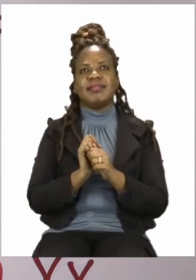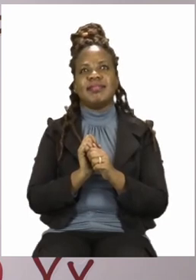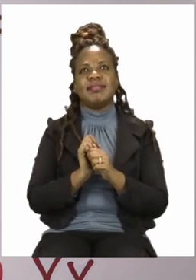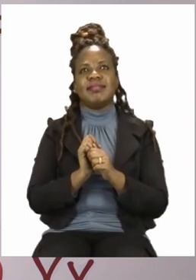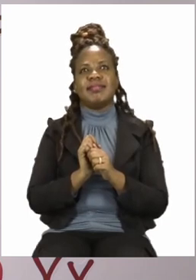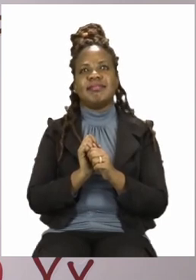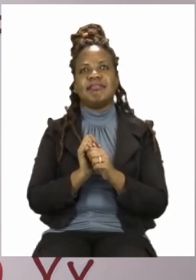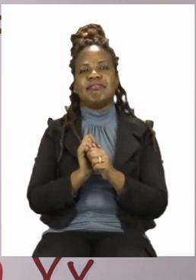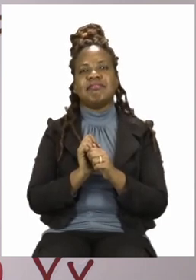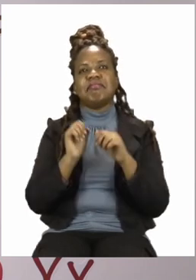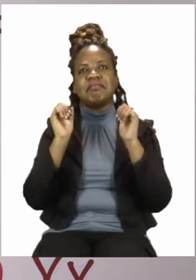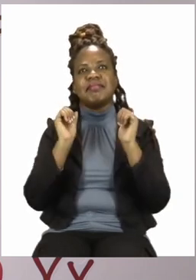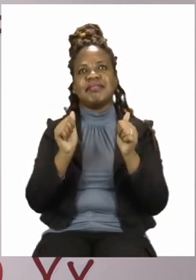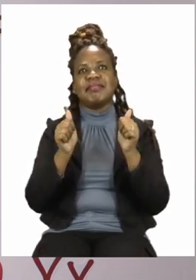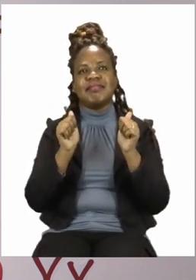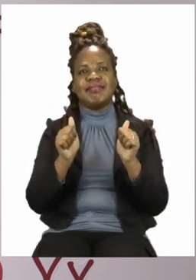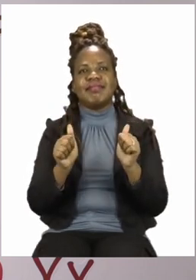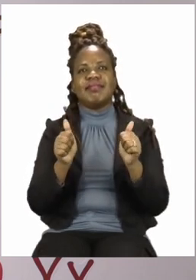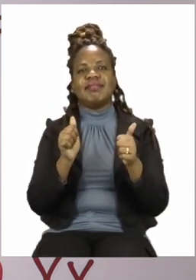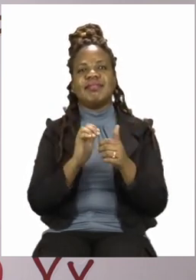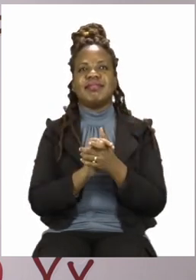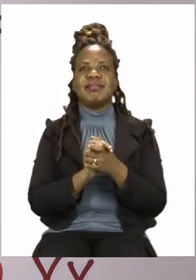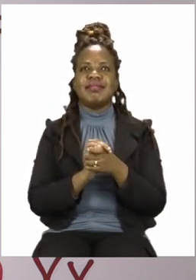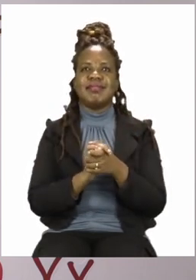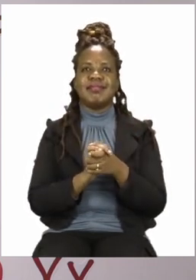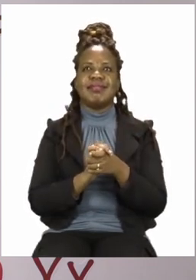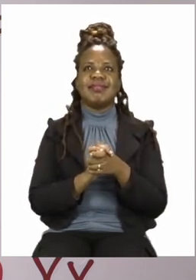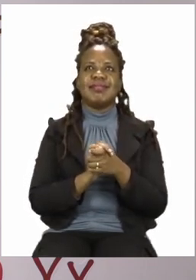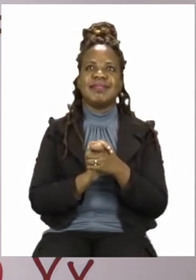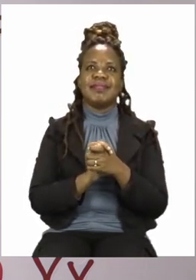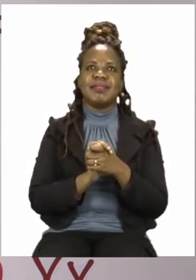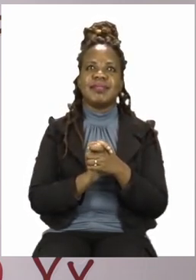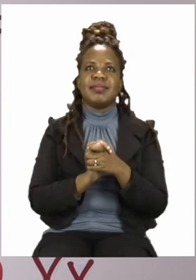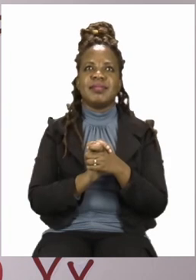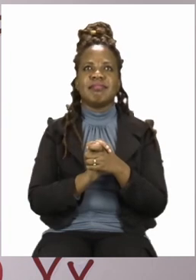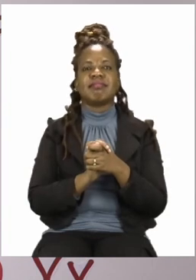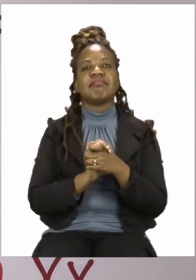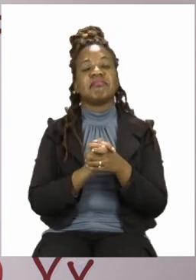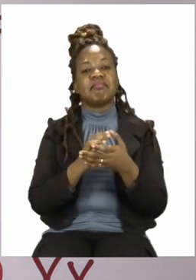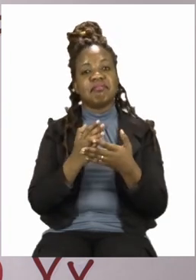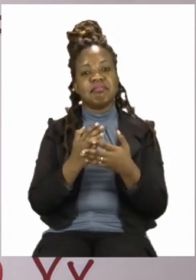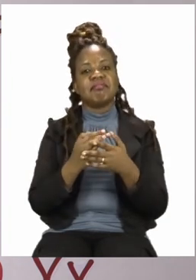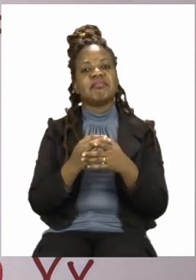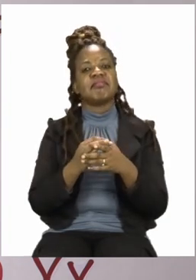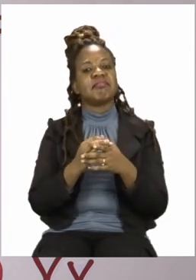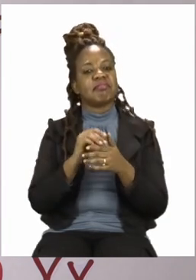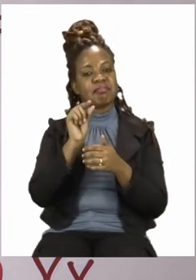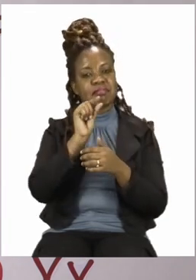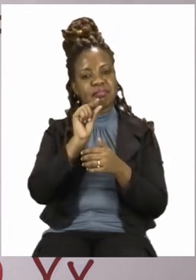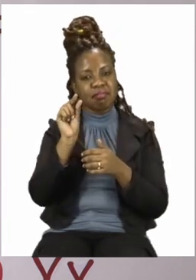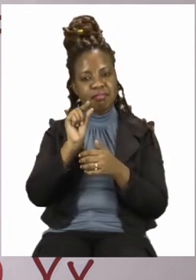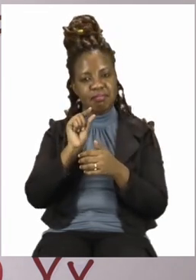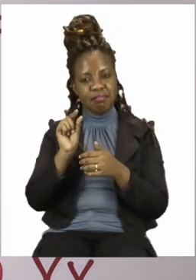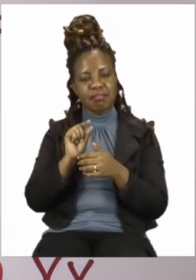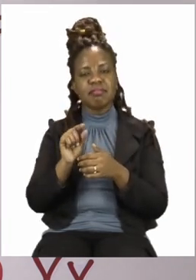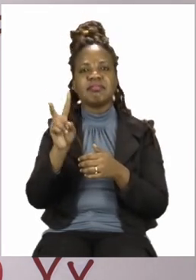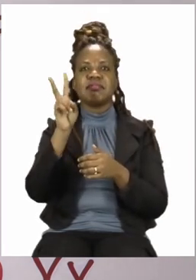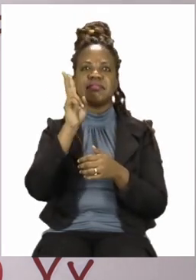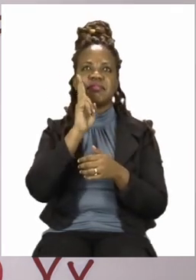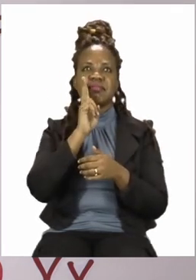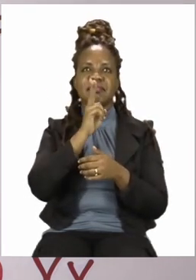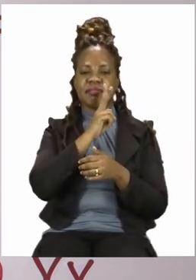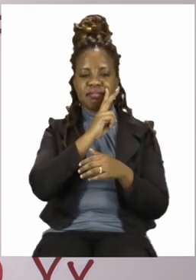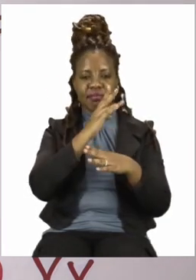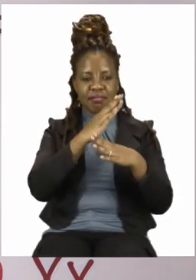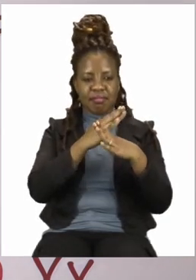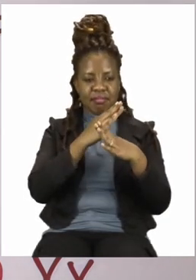down. Well done, everyone. So these are our verbs. And remember, a verb is an action